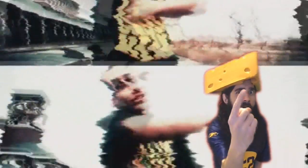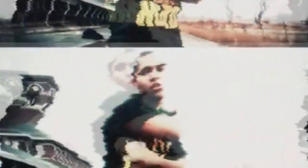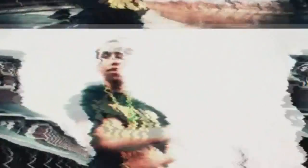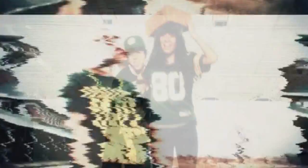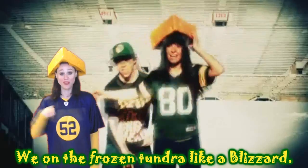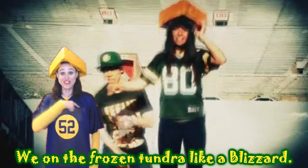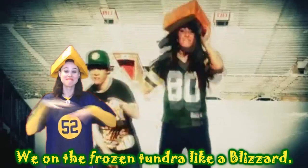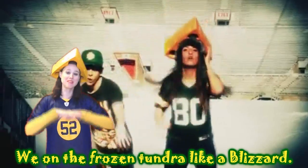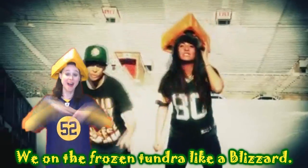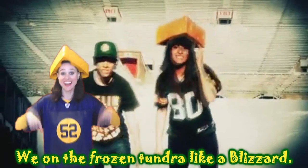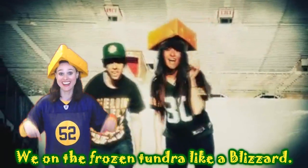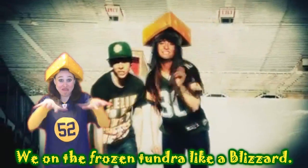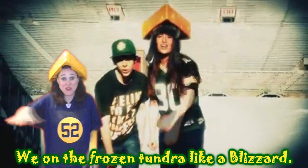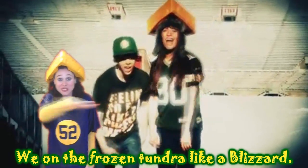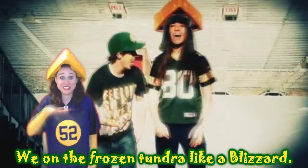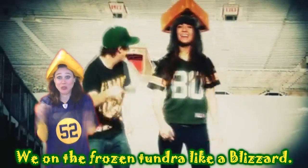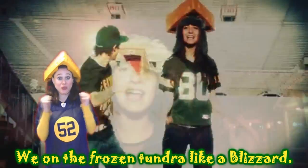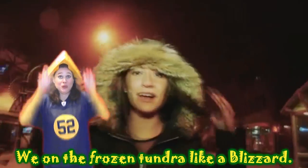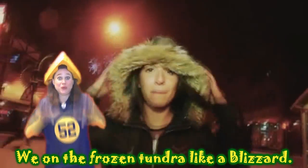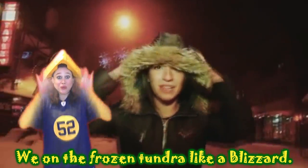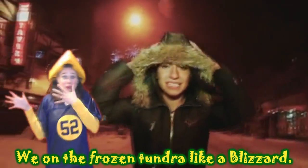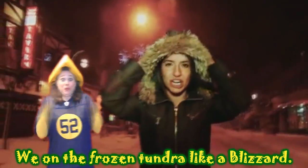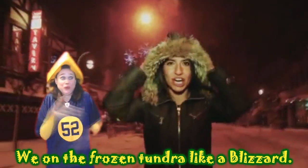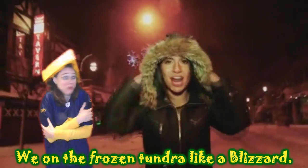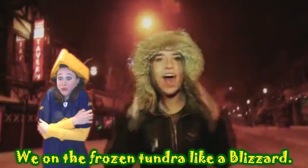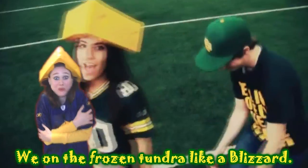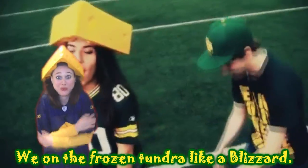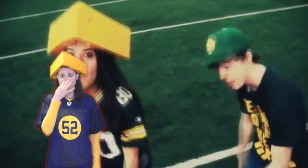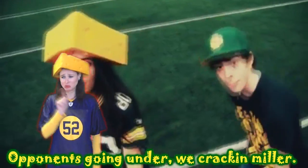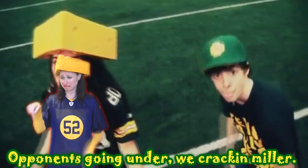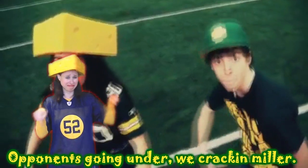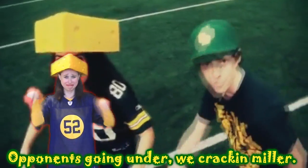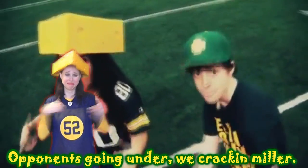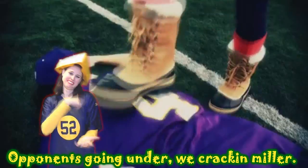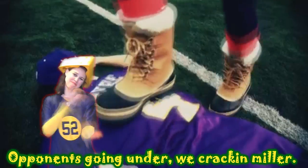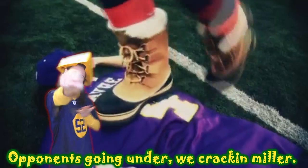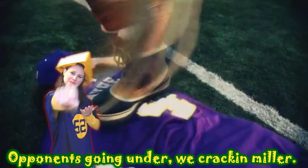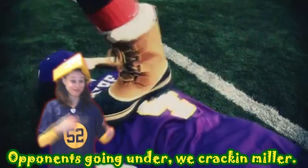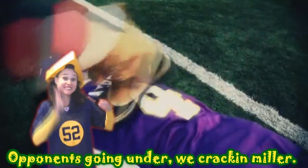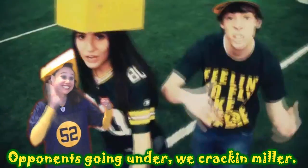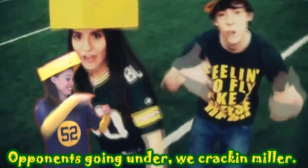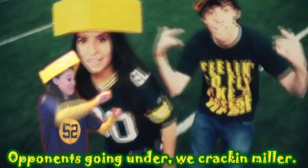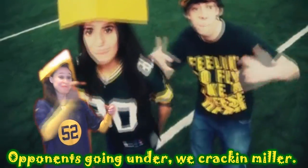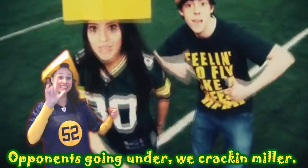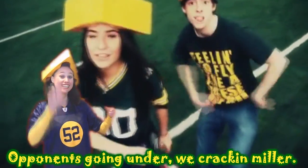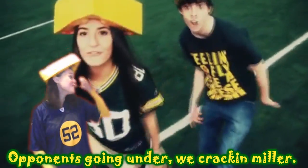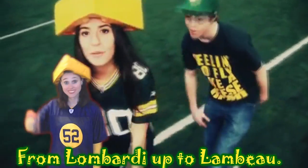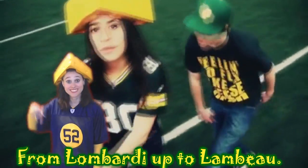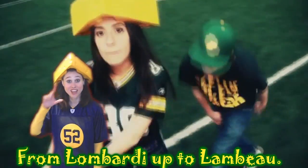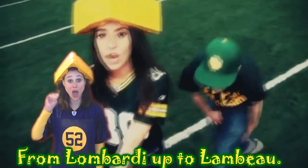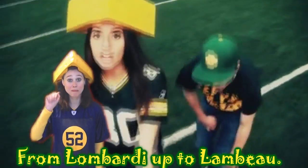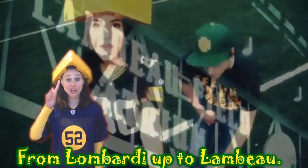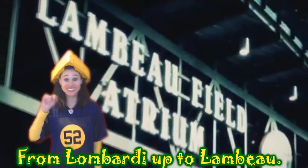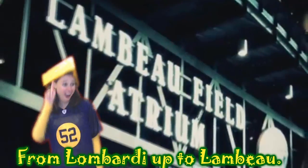one. We on the frozen tundra, like a blizzard. Opponents going under, we cracking Miller.